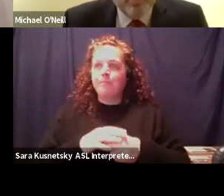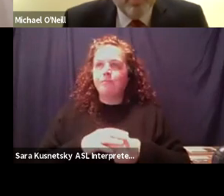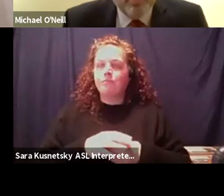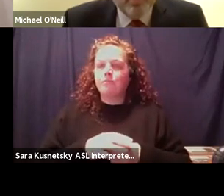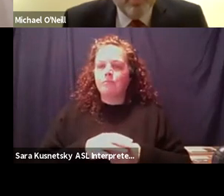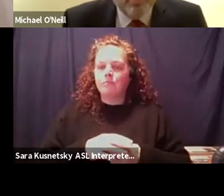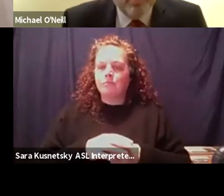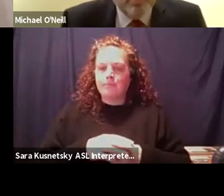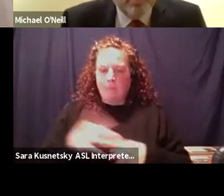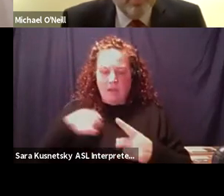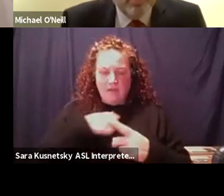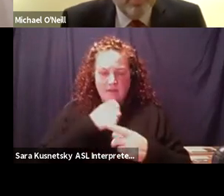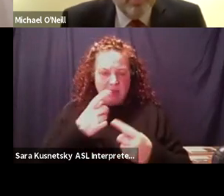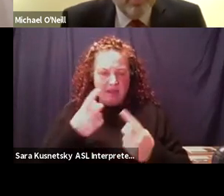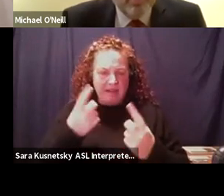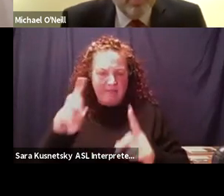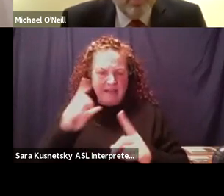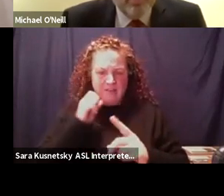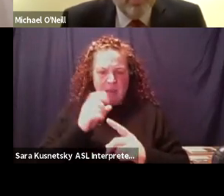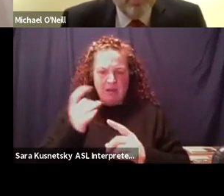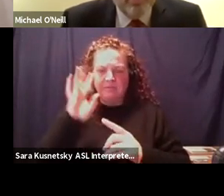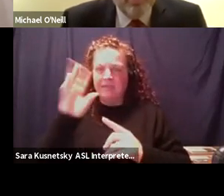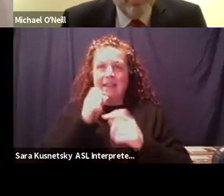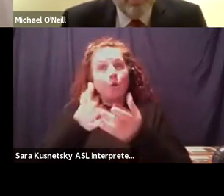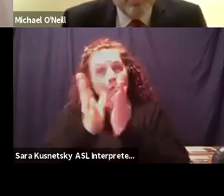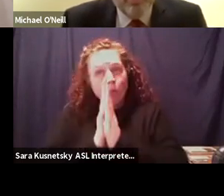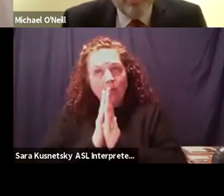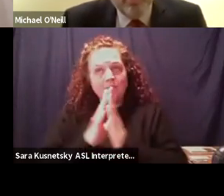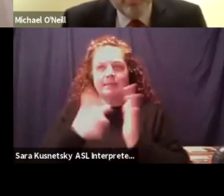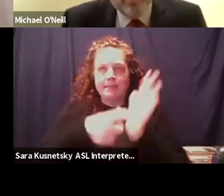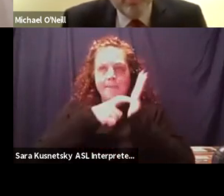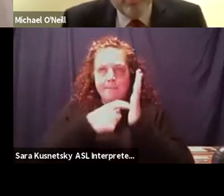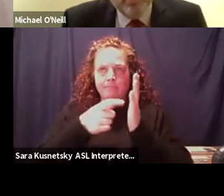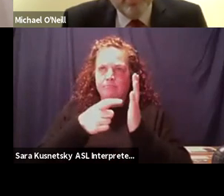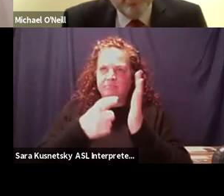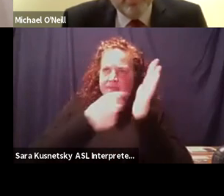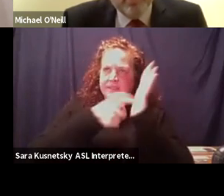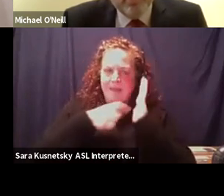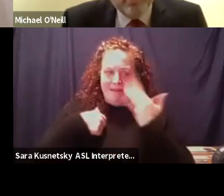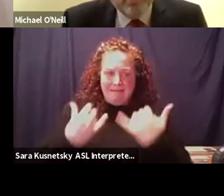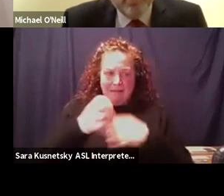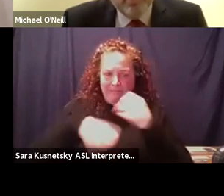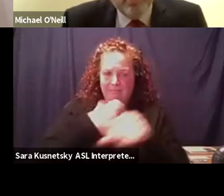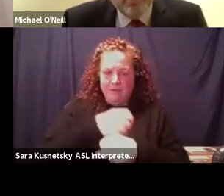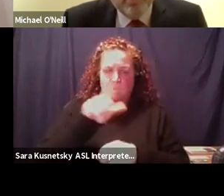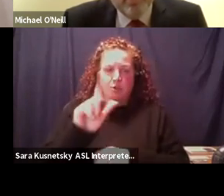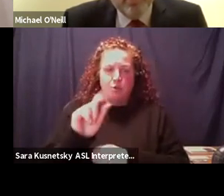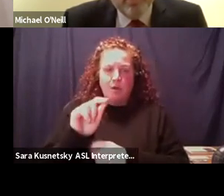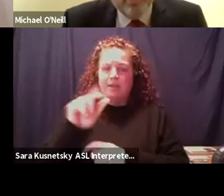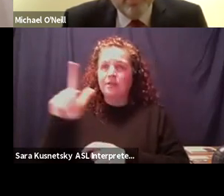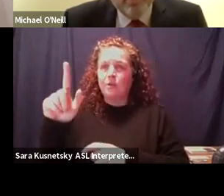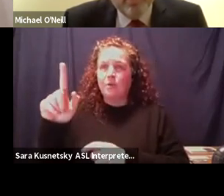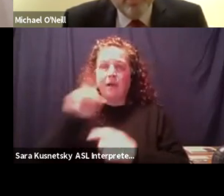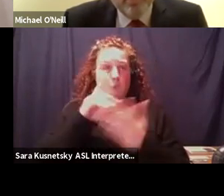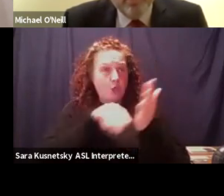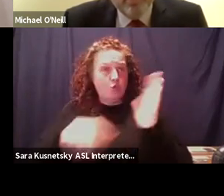and severely out of date. This is not a request, but a demand. With that being said, the fact that it is 2021 and a student representative does not have a vote is beyond